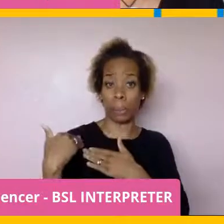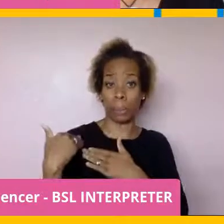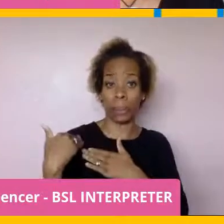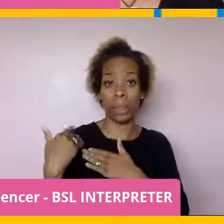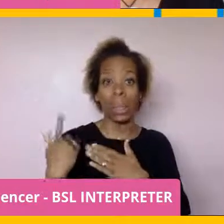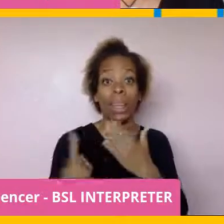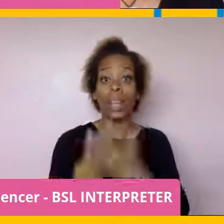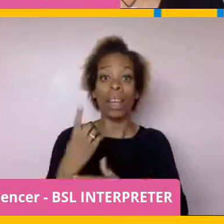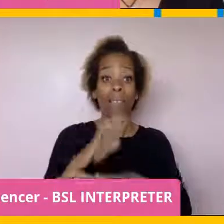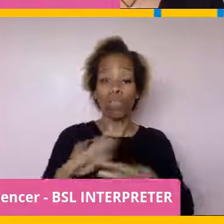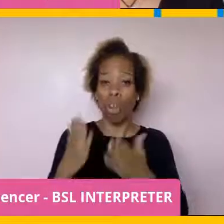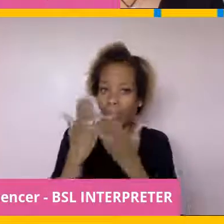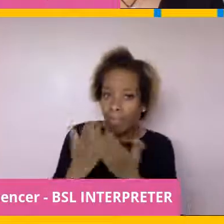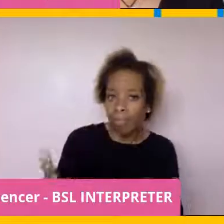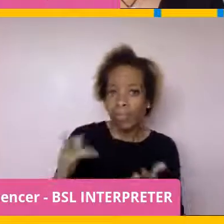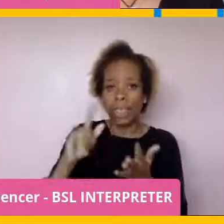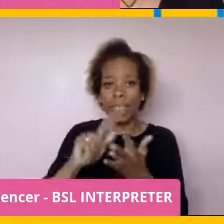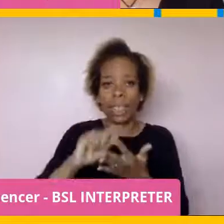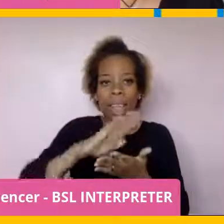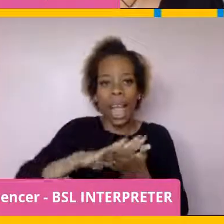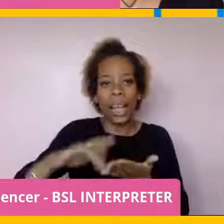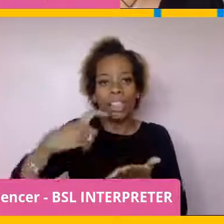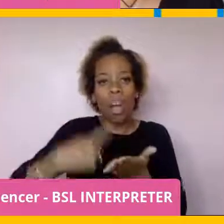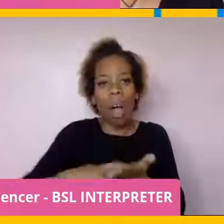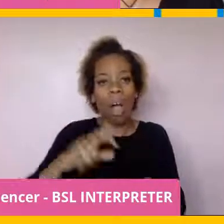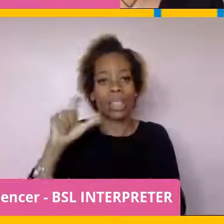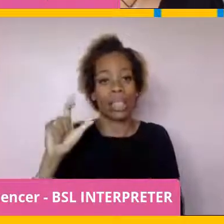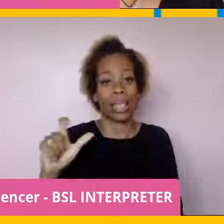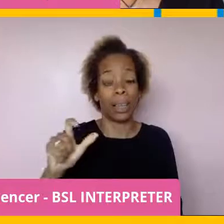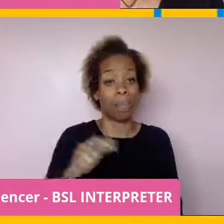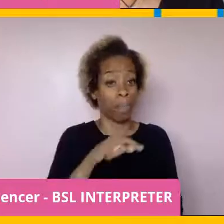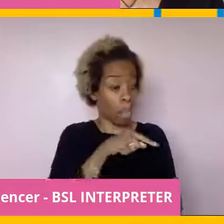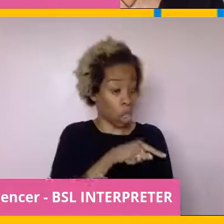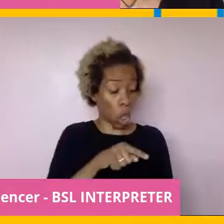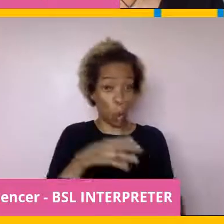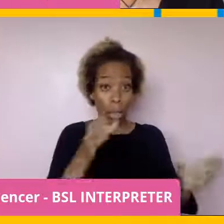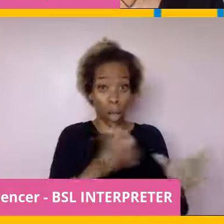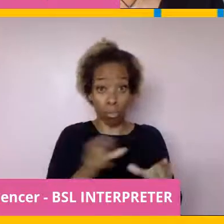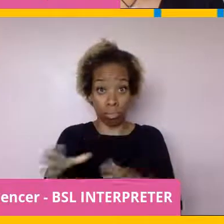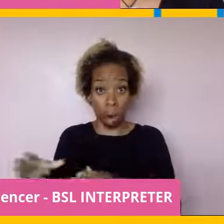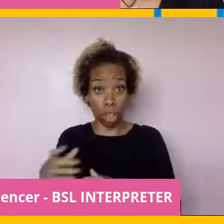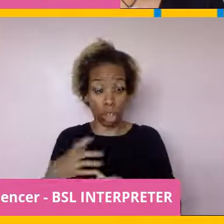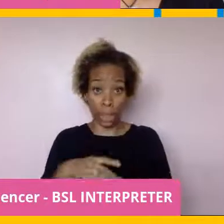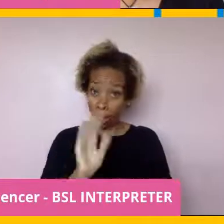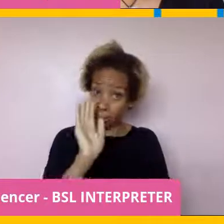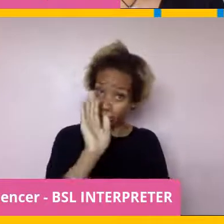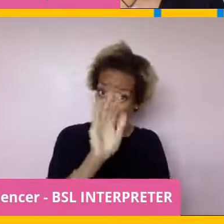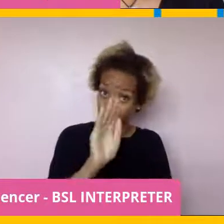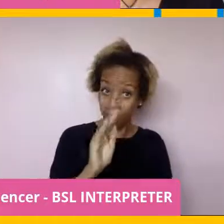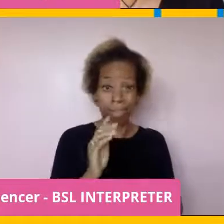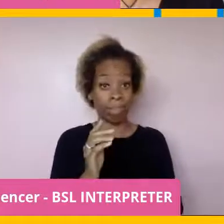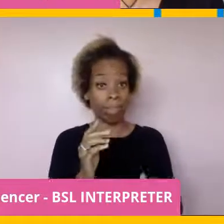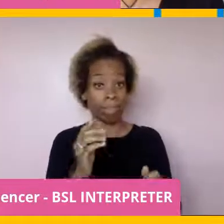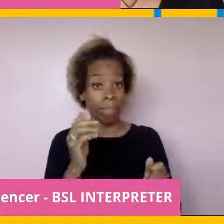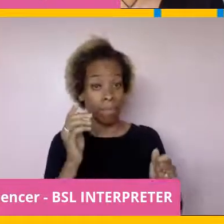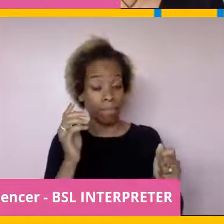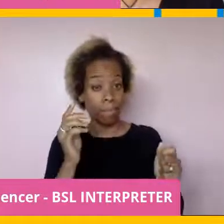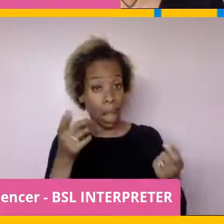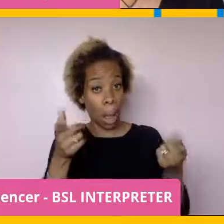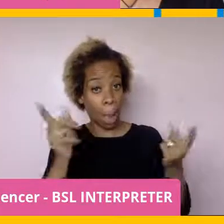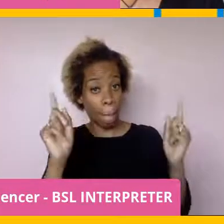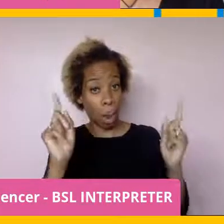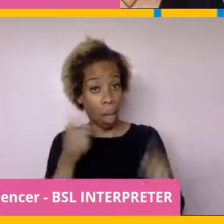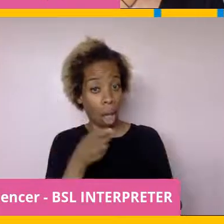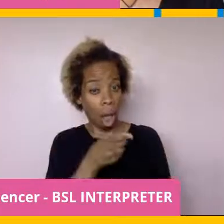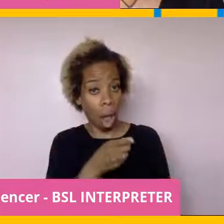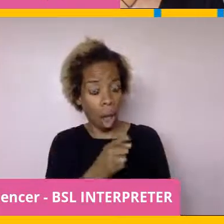So branches in their campaigning need to be making that point to employers as early as possible. If you can impress upon employers that this